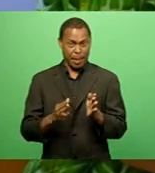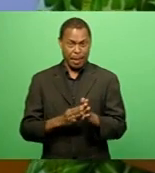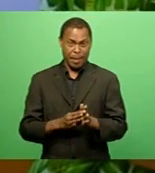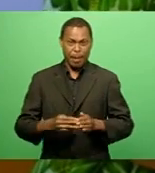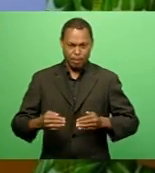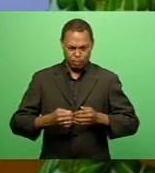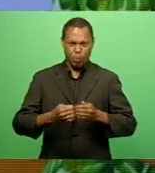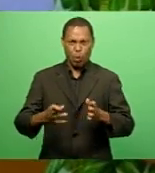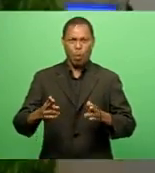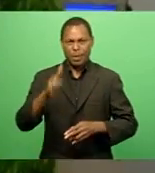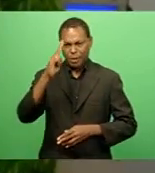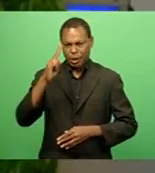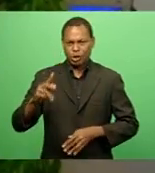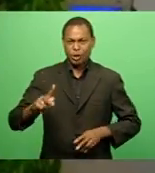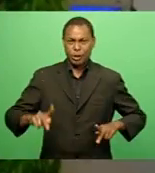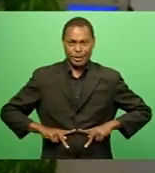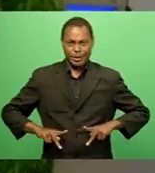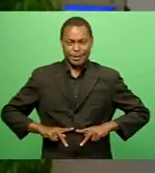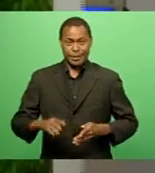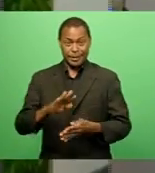National Kidney Center.